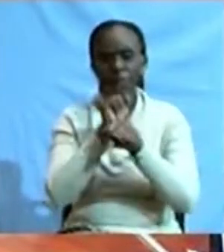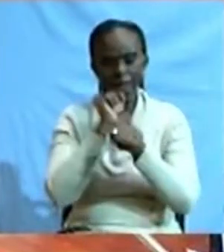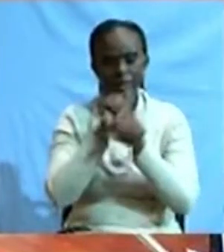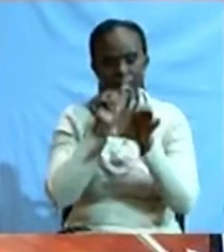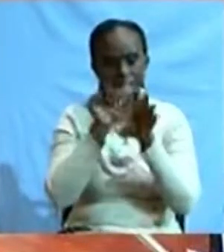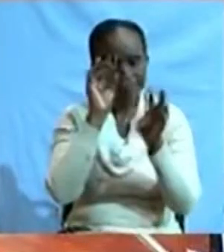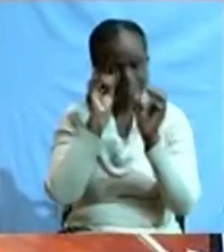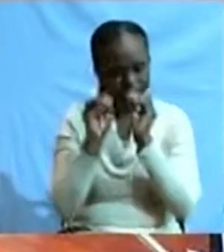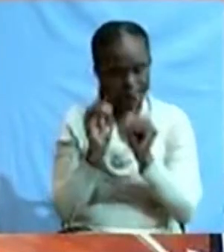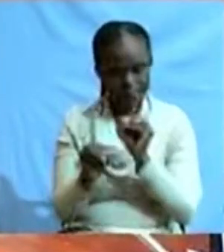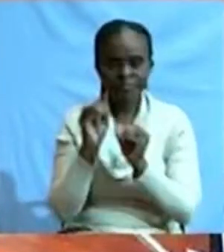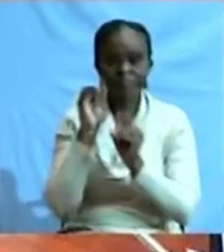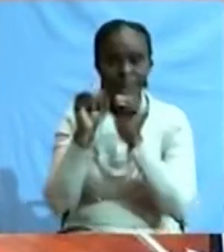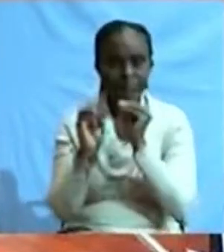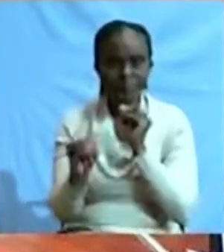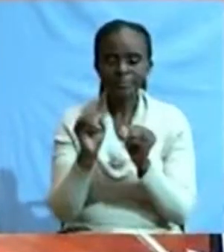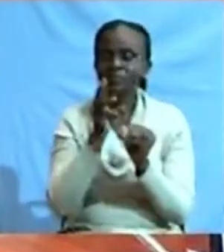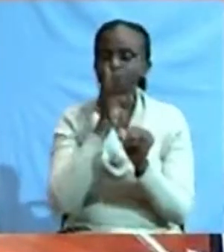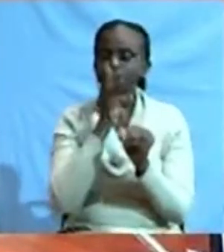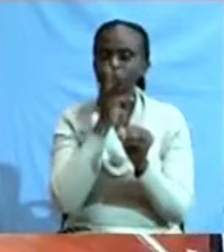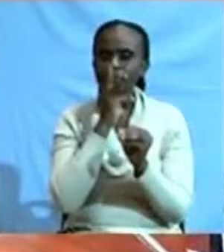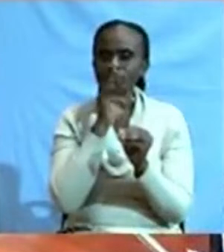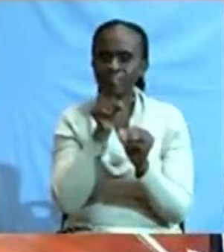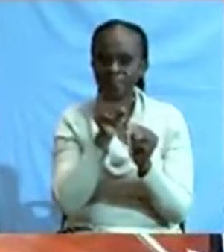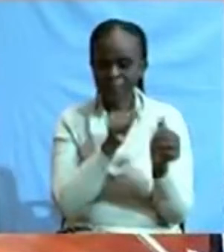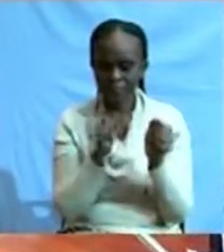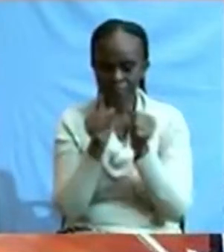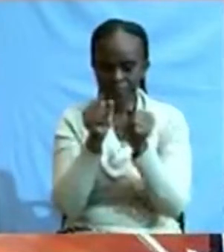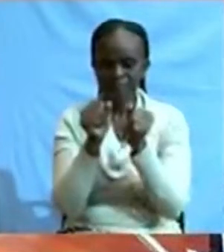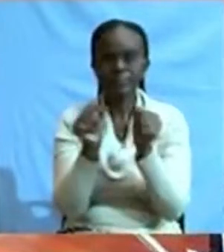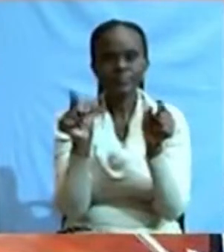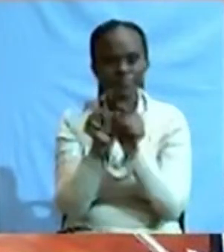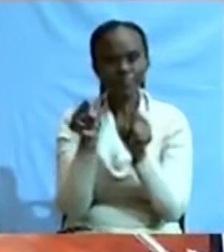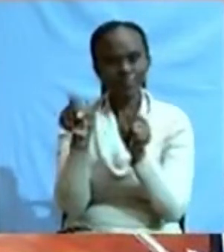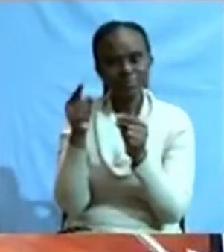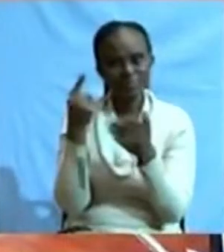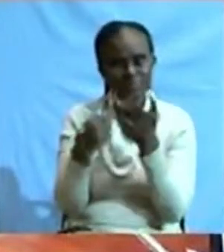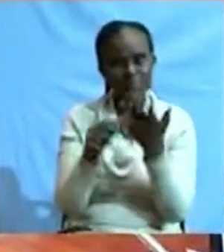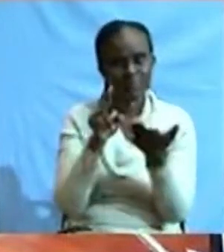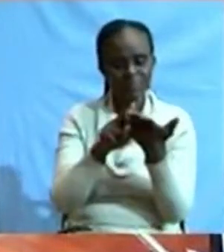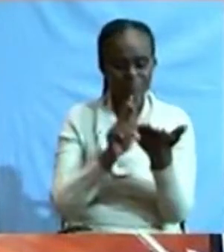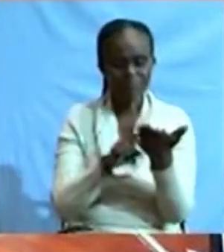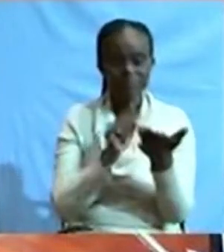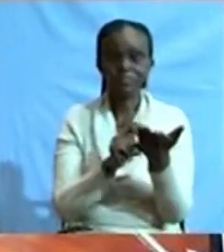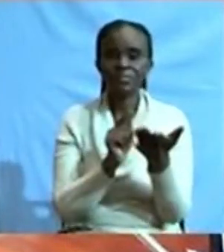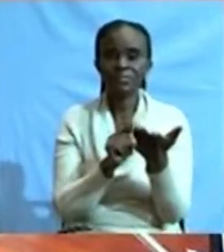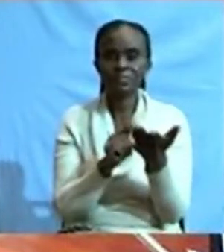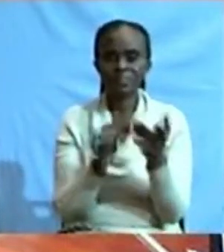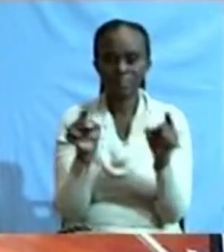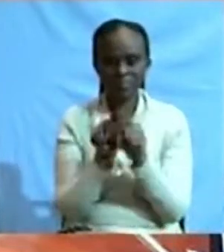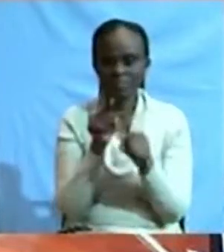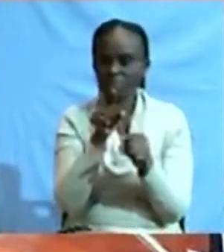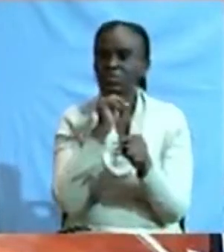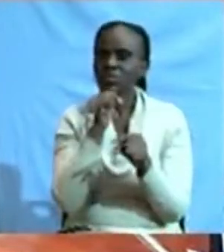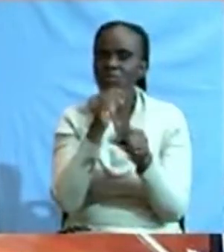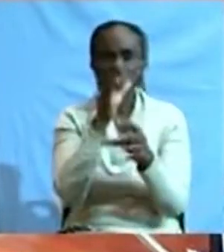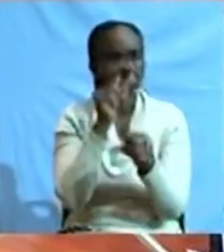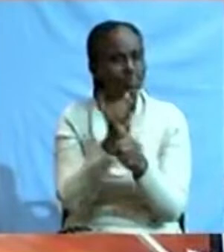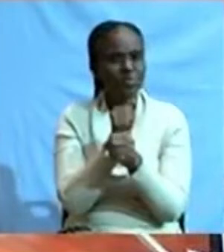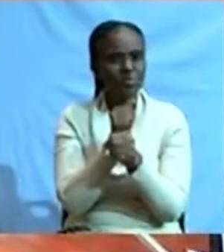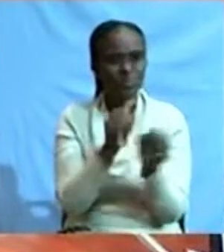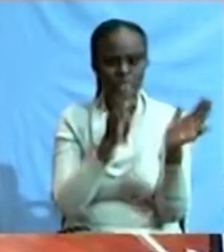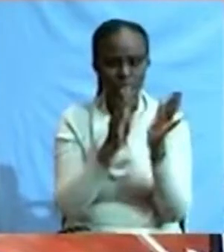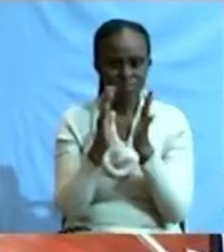installing the water reticulation system, as it was reported that it did not receive the